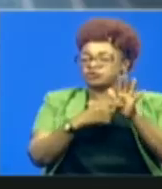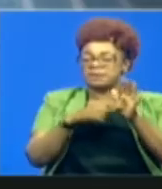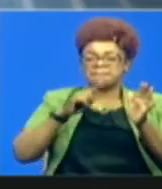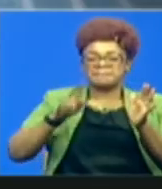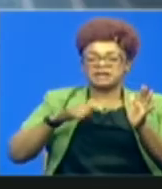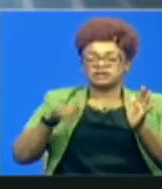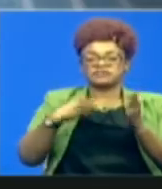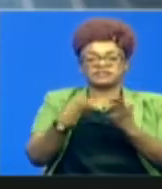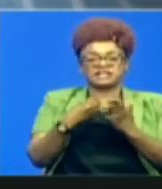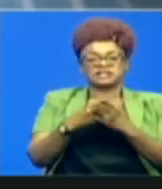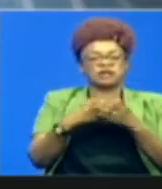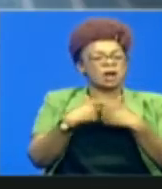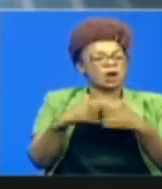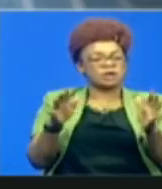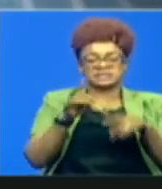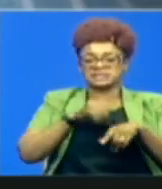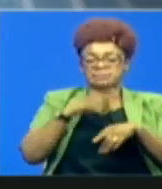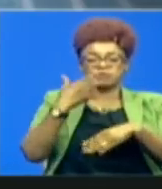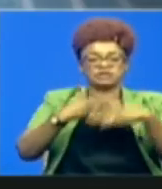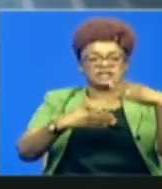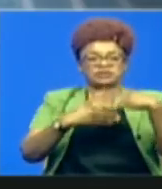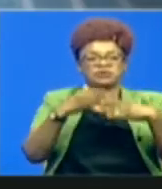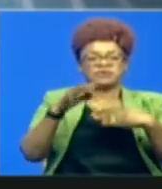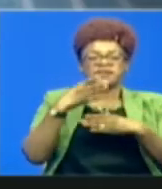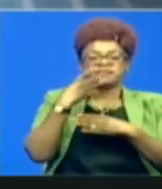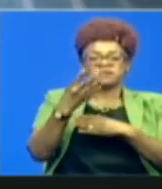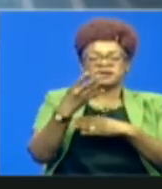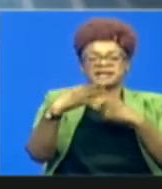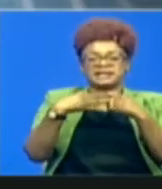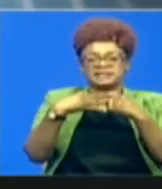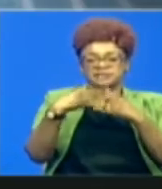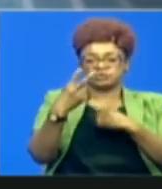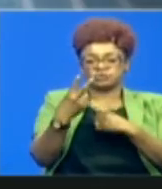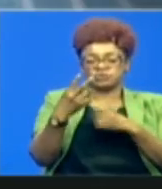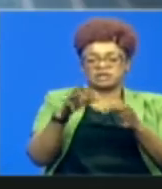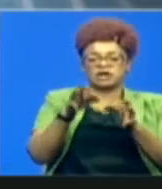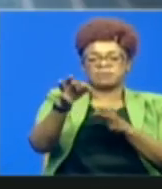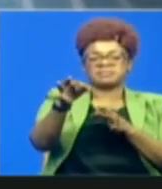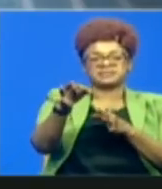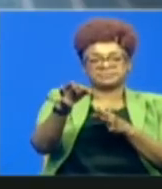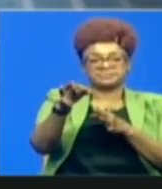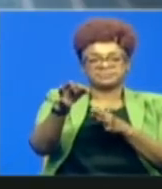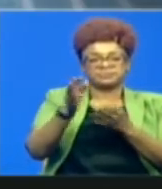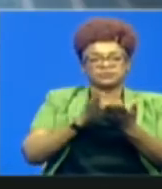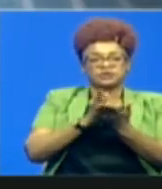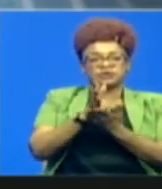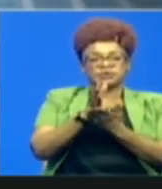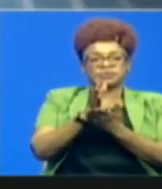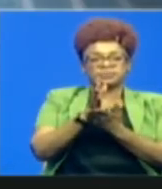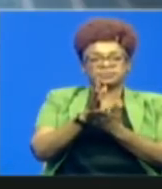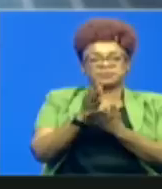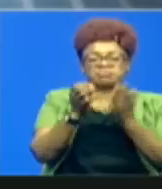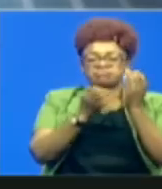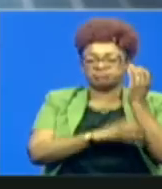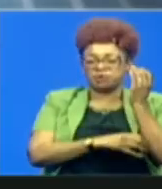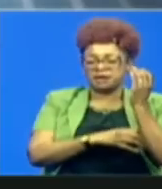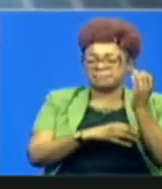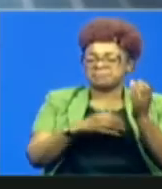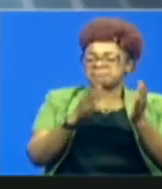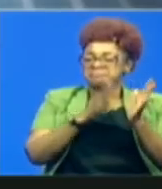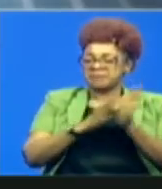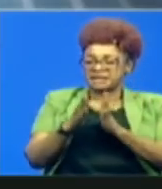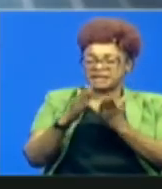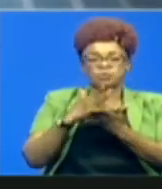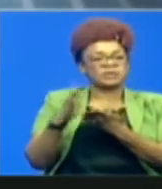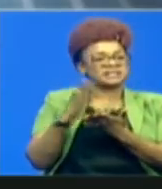was lost during the construction of the 482-kilometre line through poor planning and wastage. But